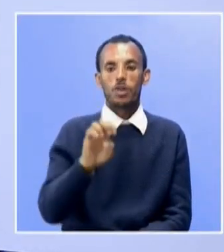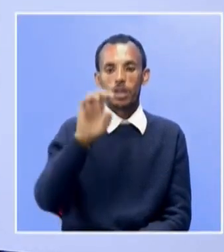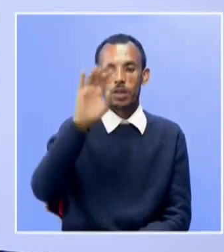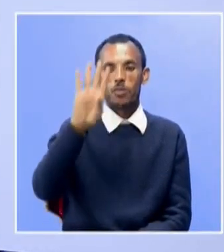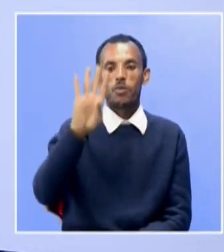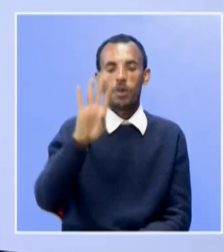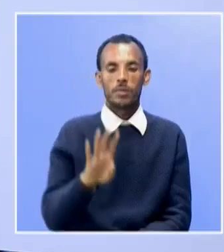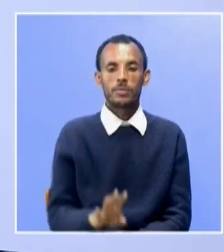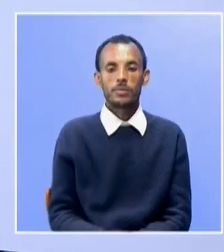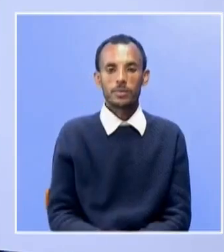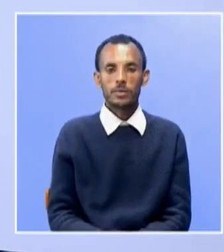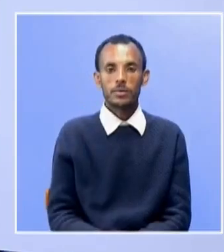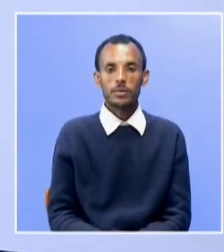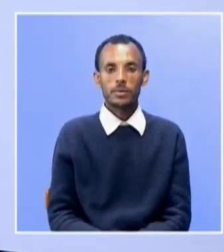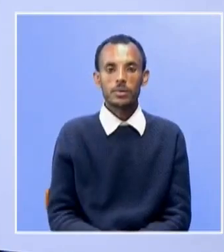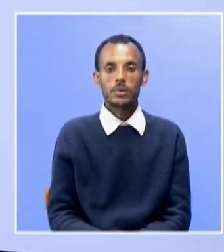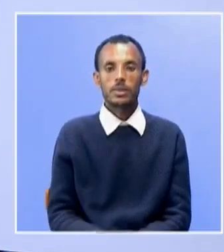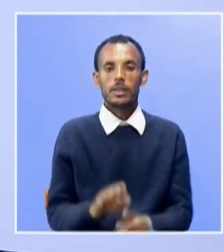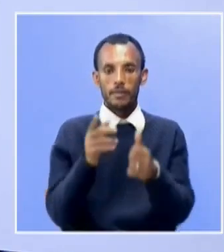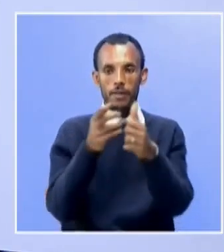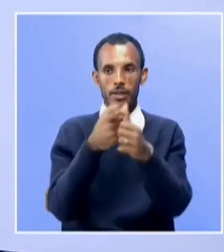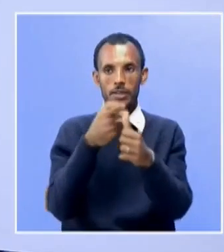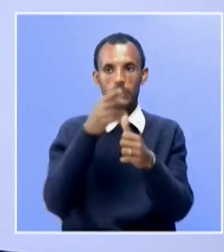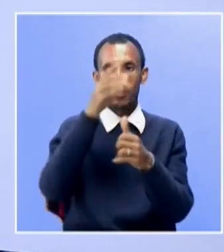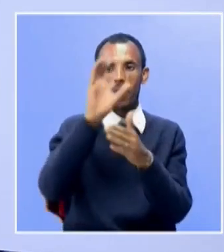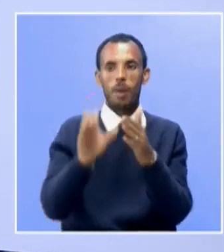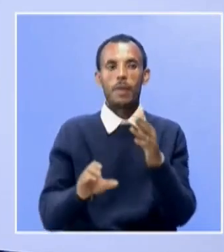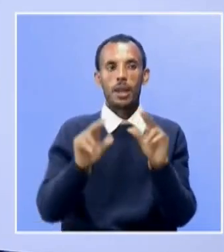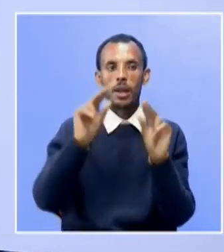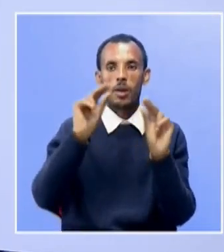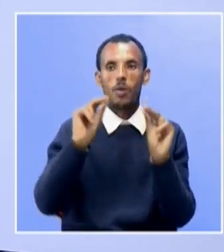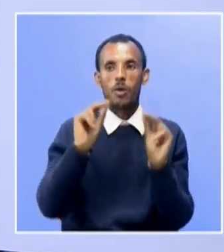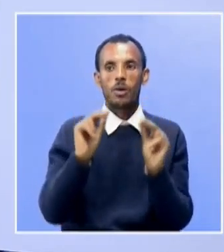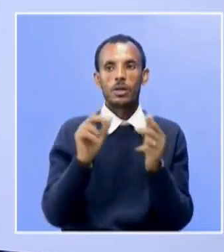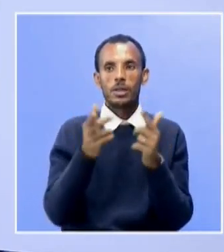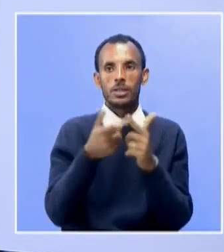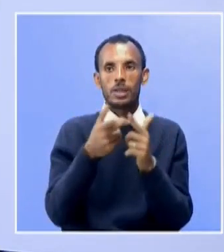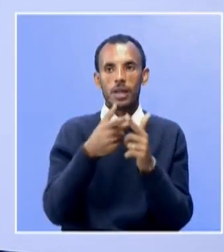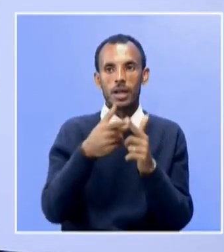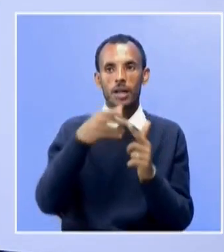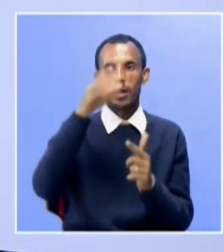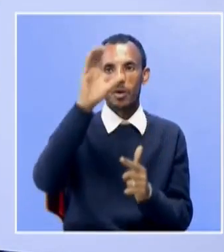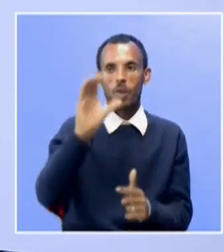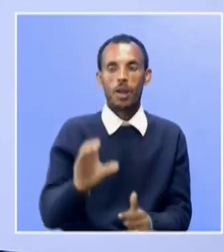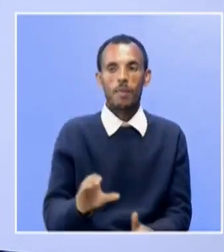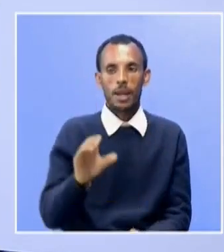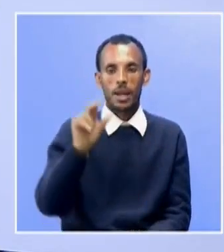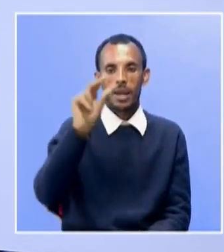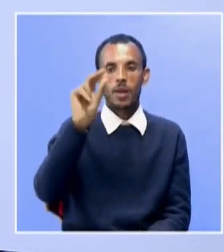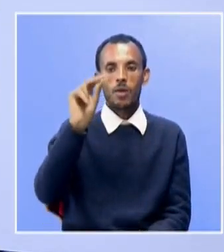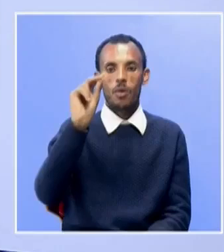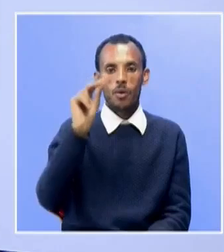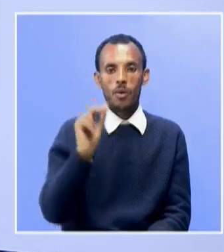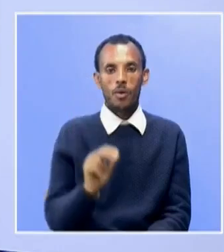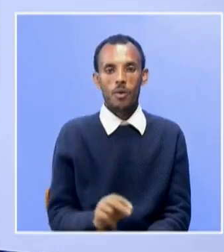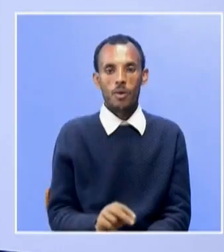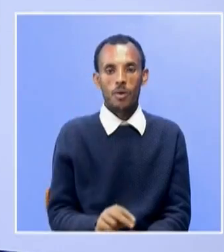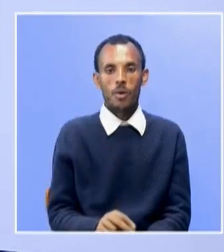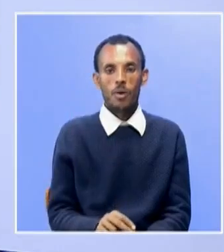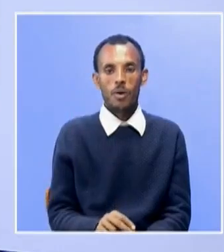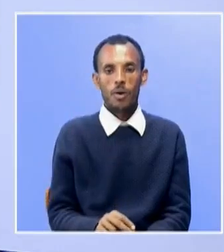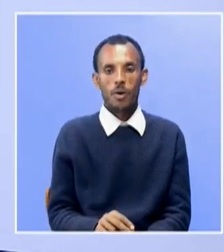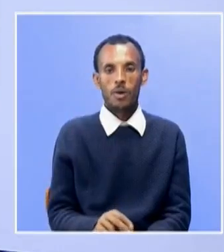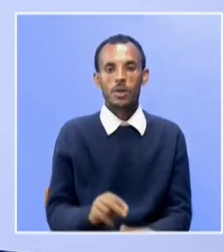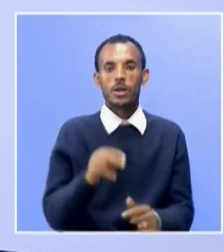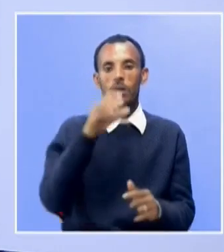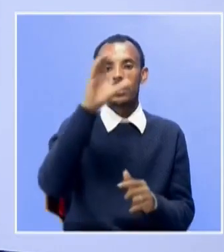Okay, 44, there is no 44 here. Again, there is no 44. Okay, there is